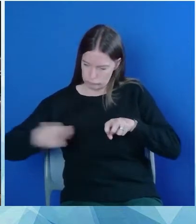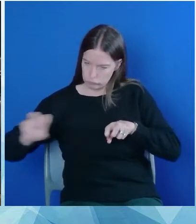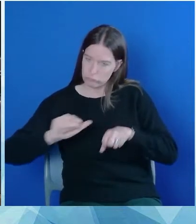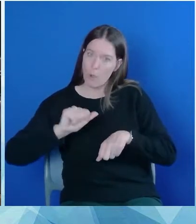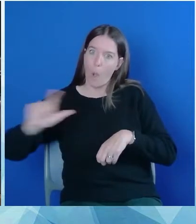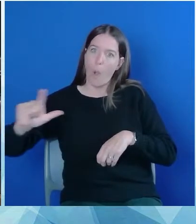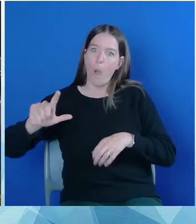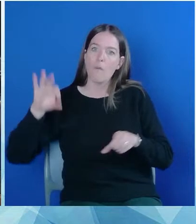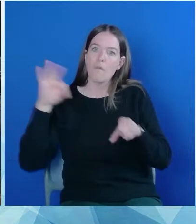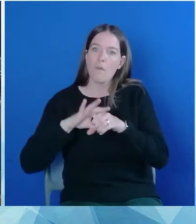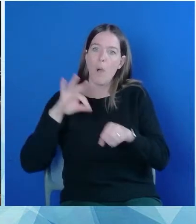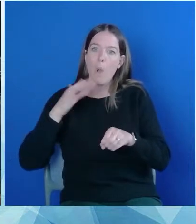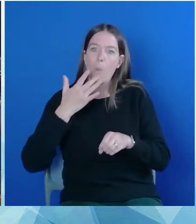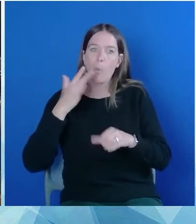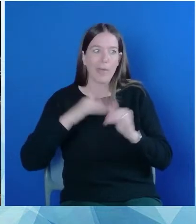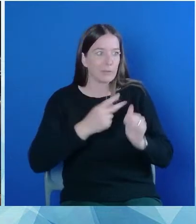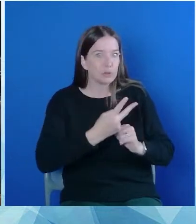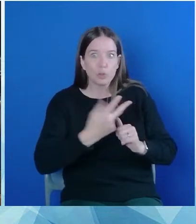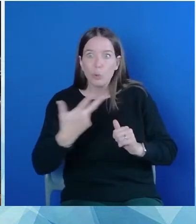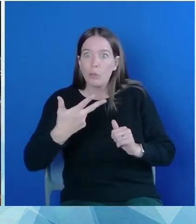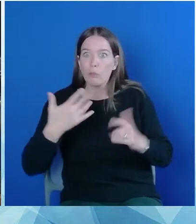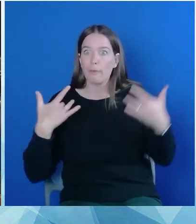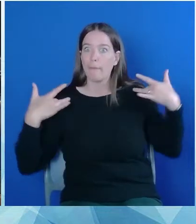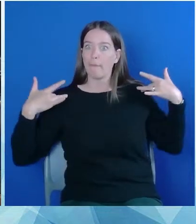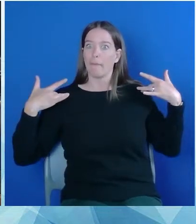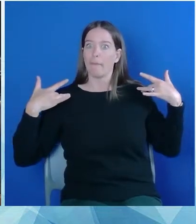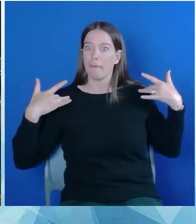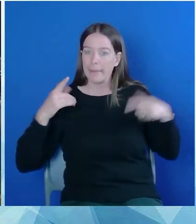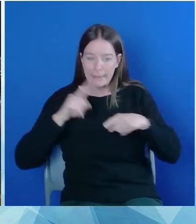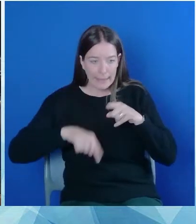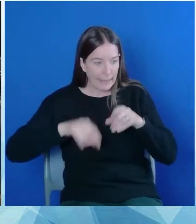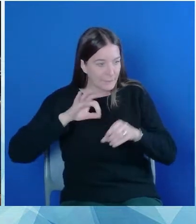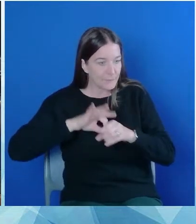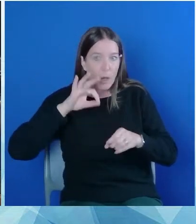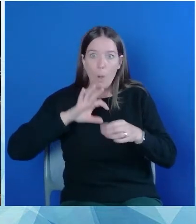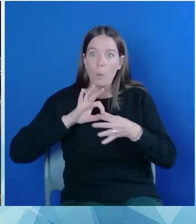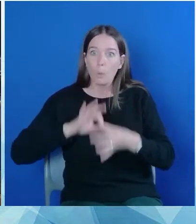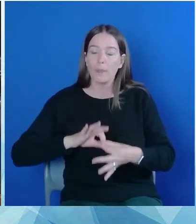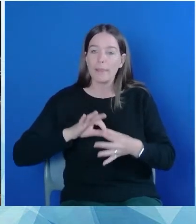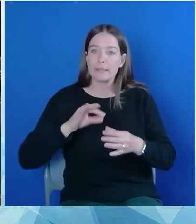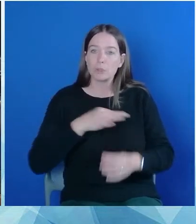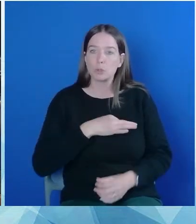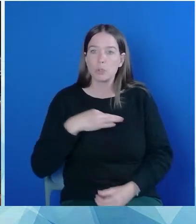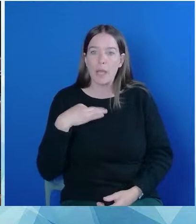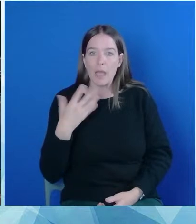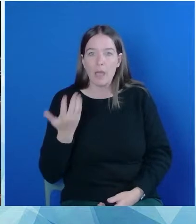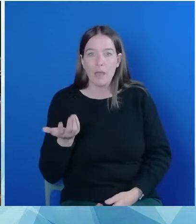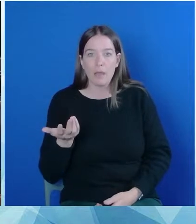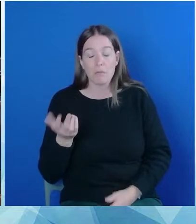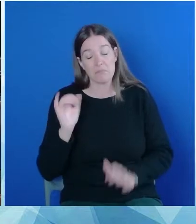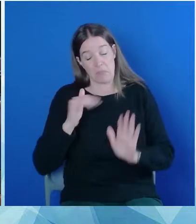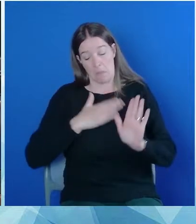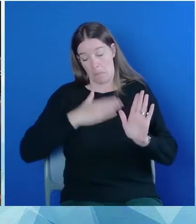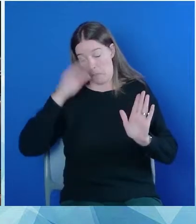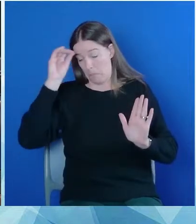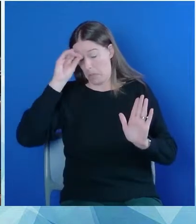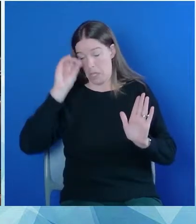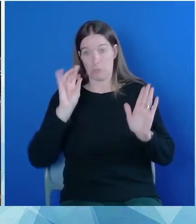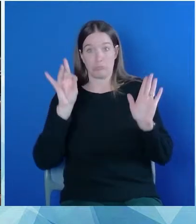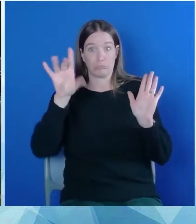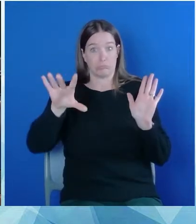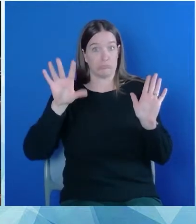2 or 3 people can't vote on any staff. Right. This is That's board member just my Bo.